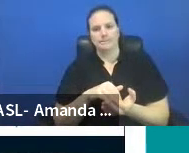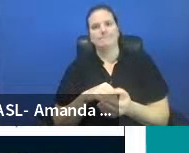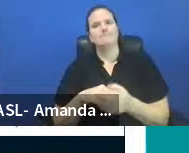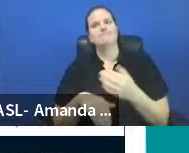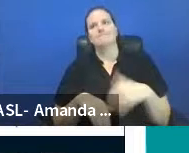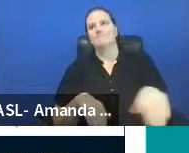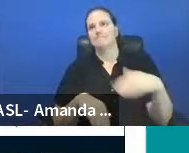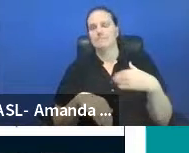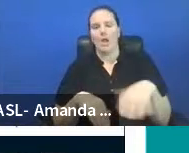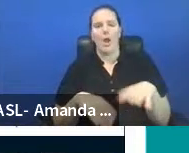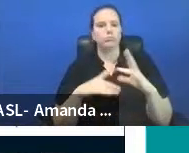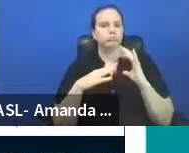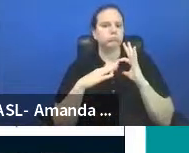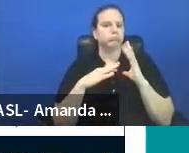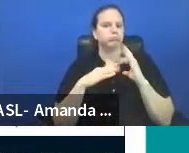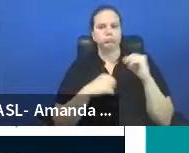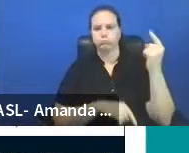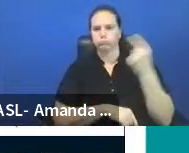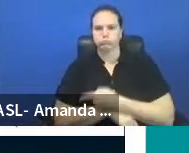very fruitful day.